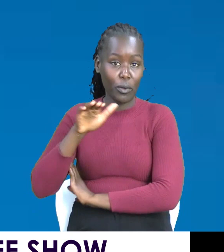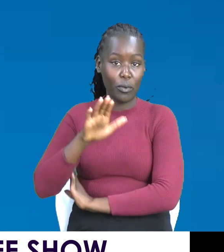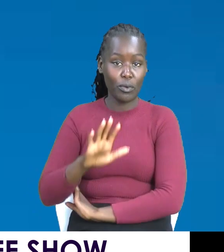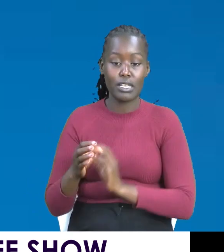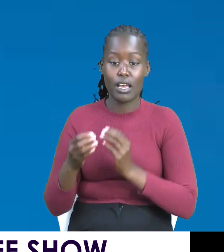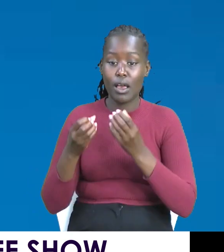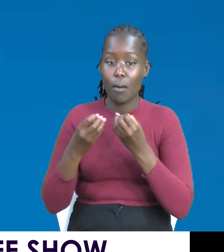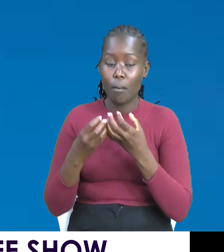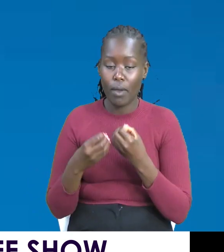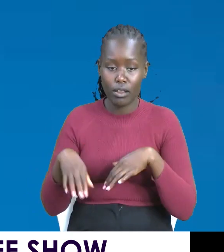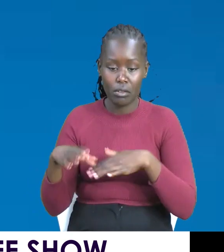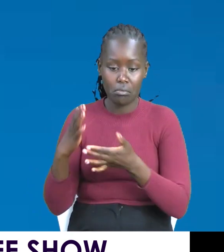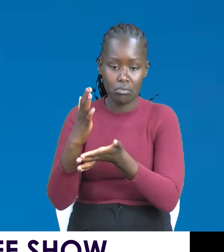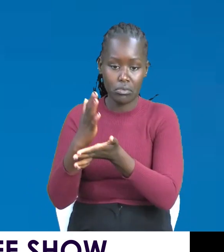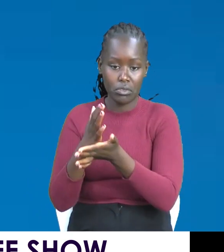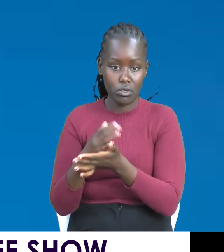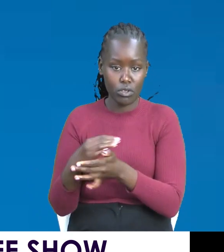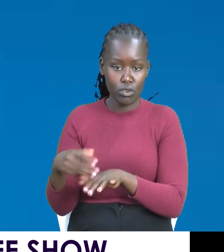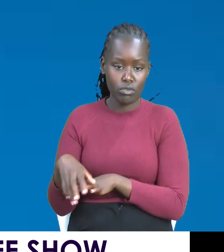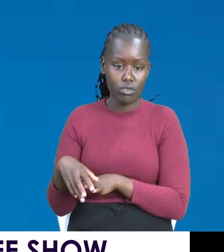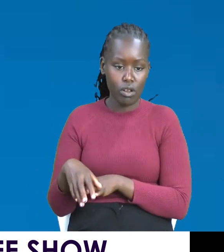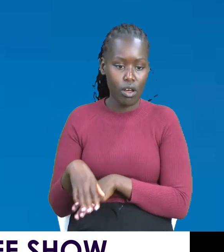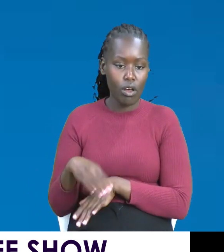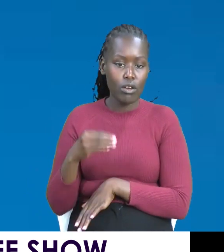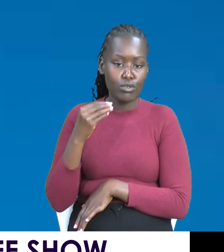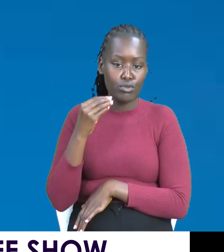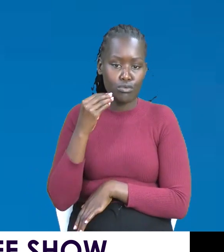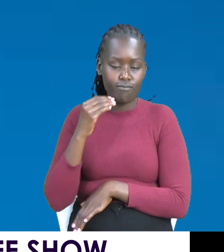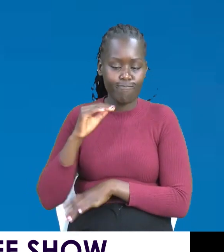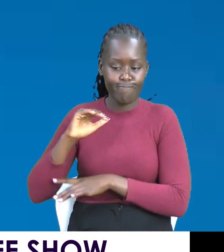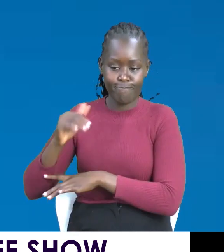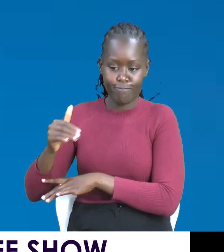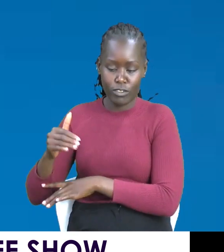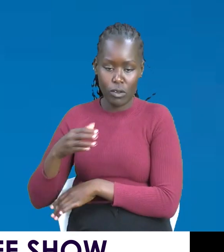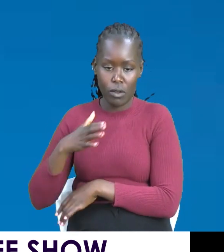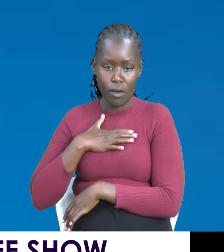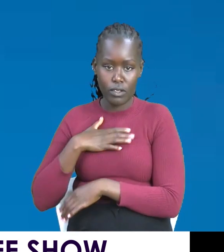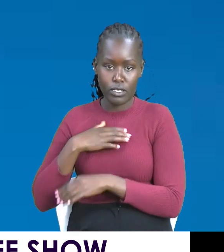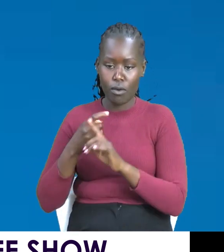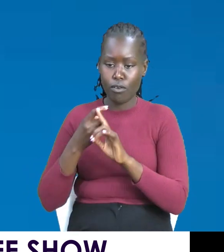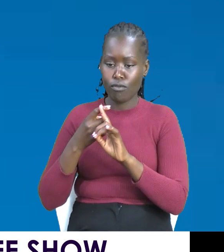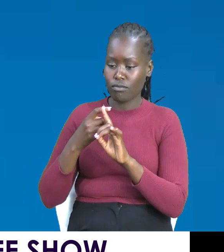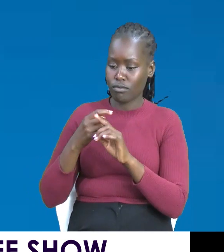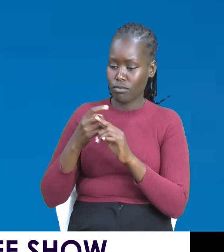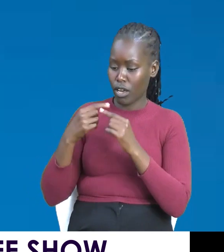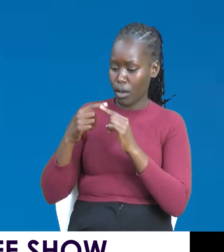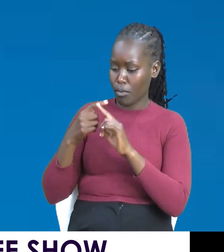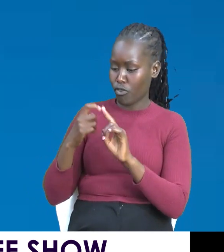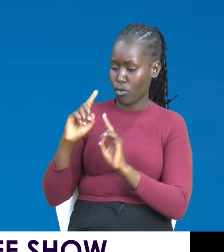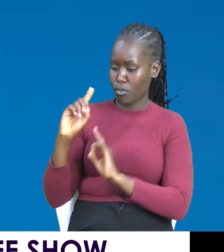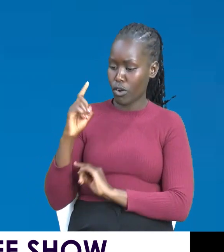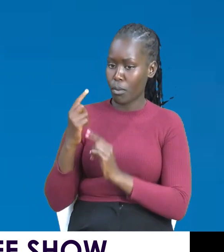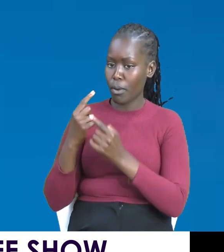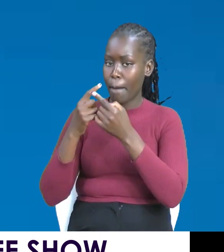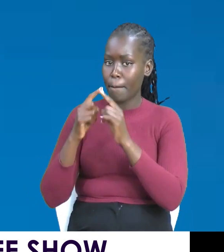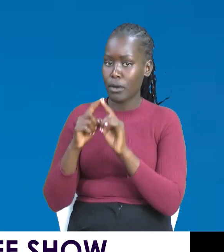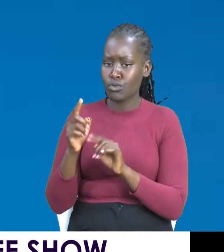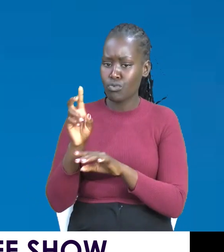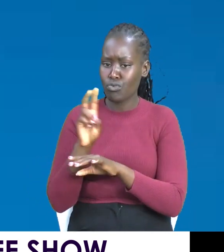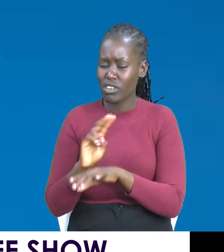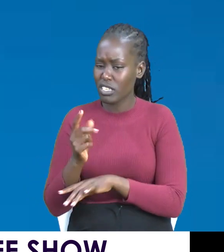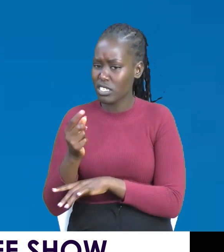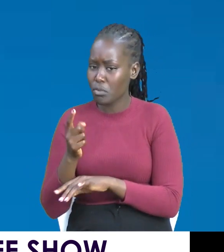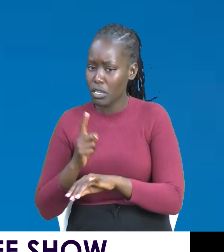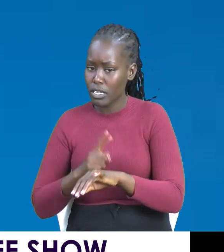us are not loyal to our domestic cities. We come from Nairobi, but we spend little time in Nairobi. We may be